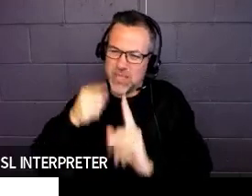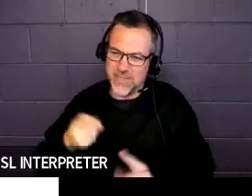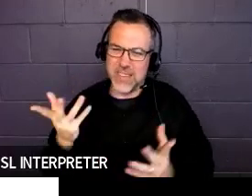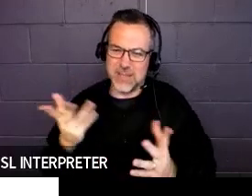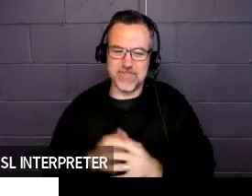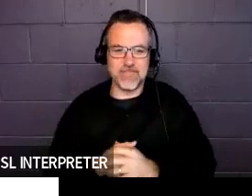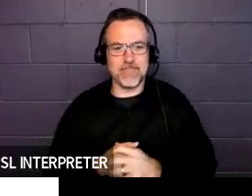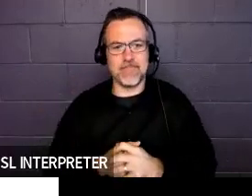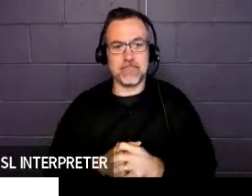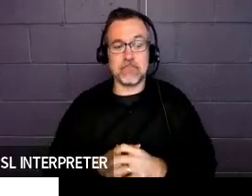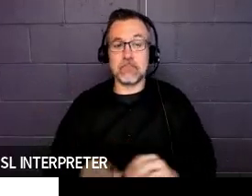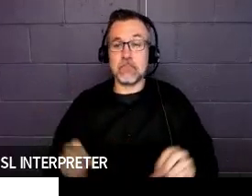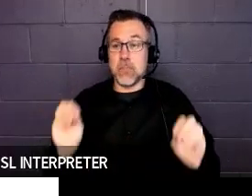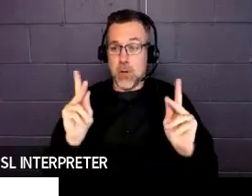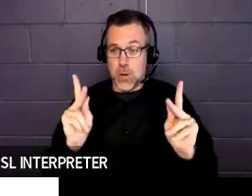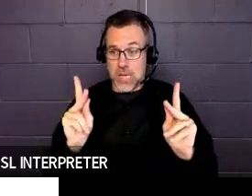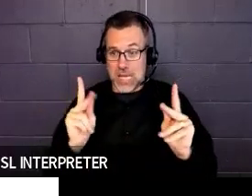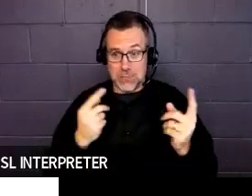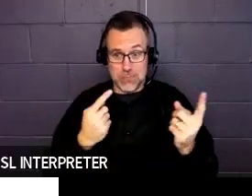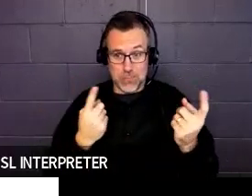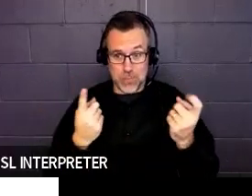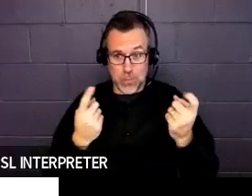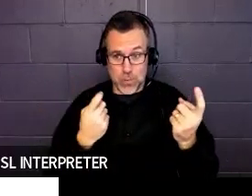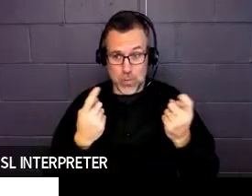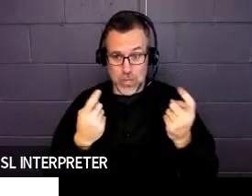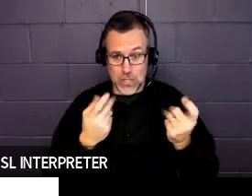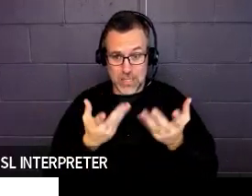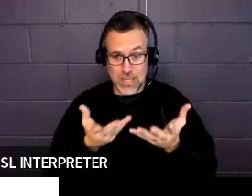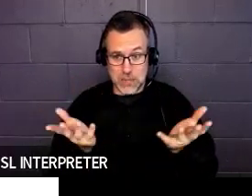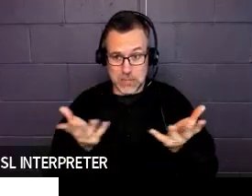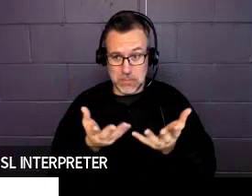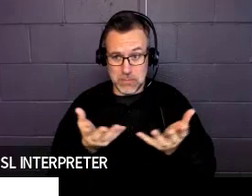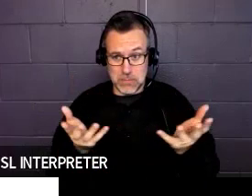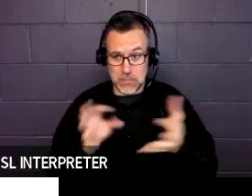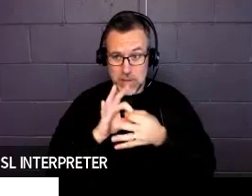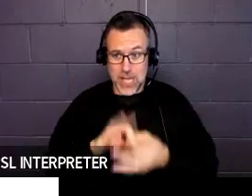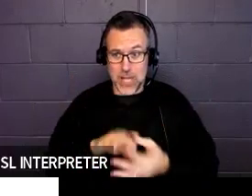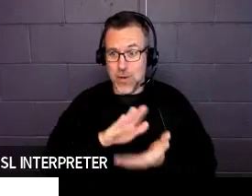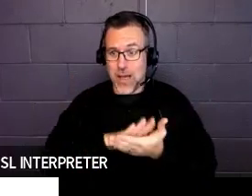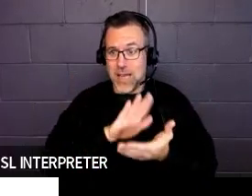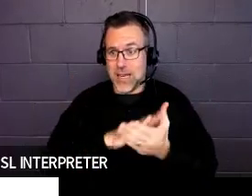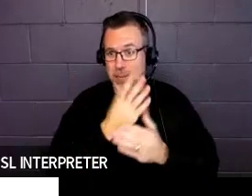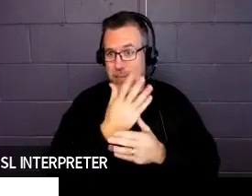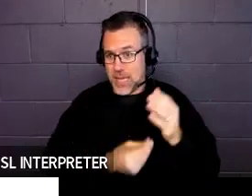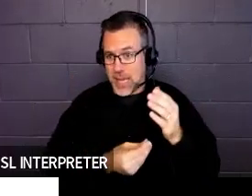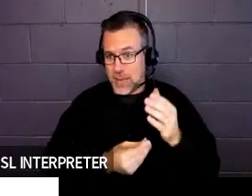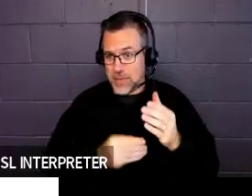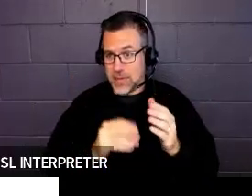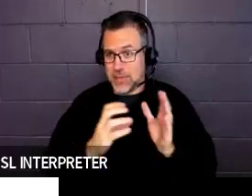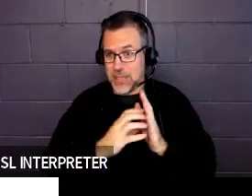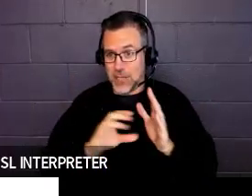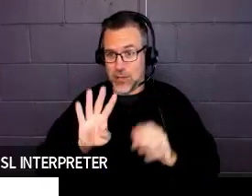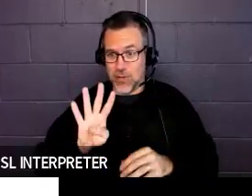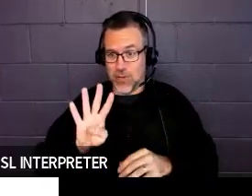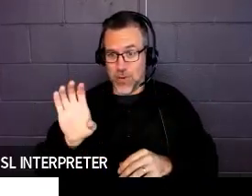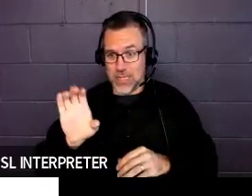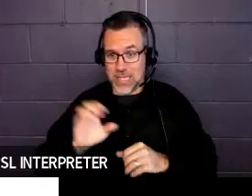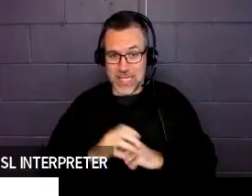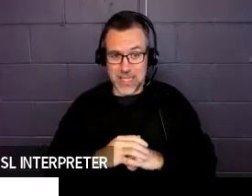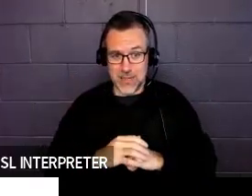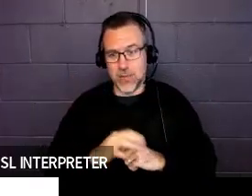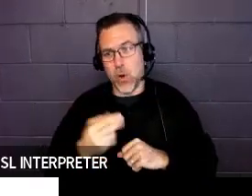Okay, any questions about academic gaps in section 4C or the how